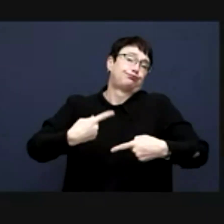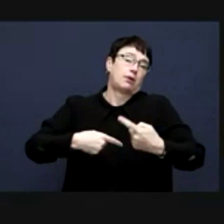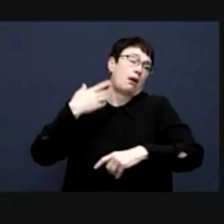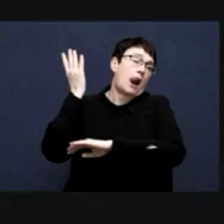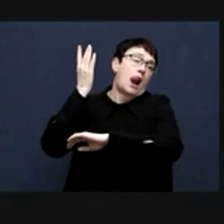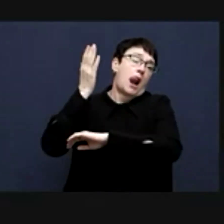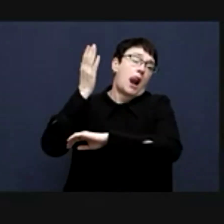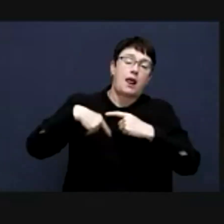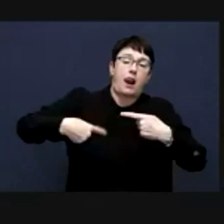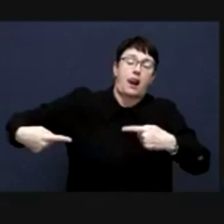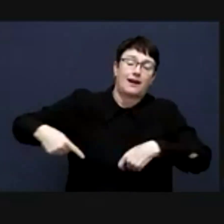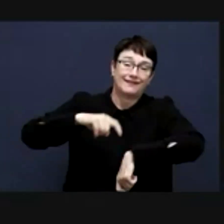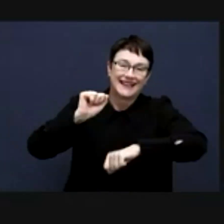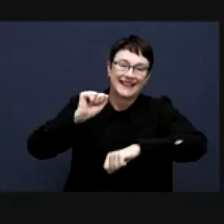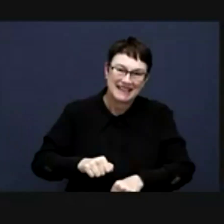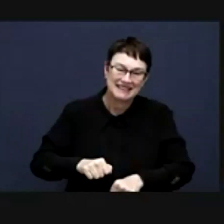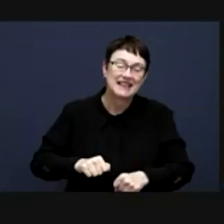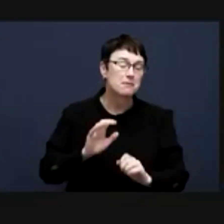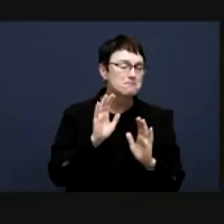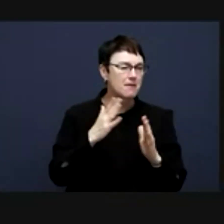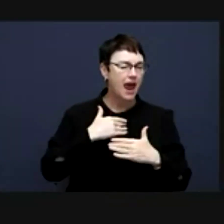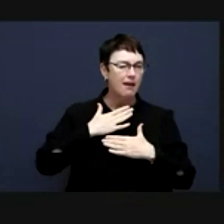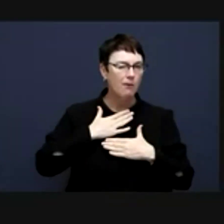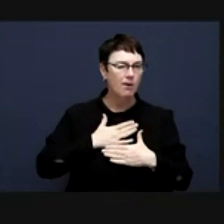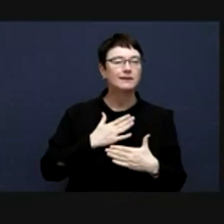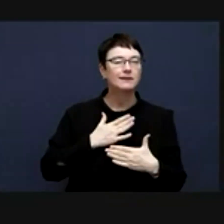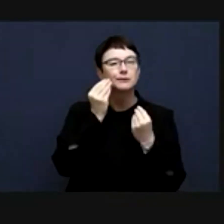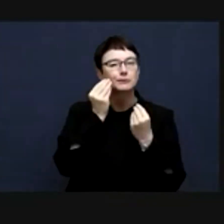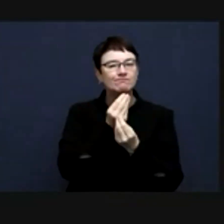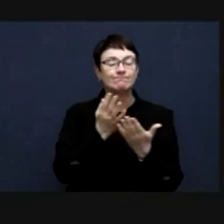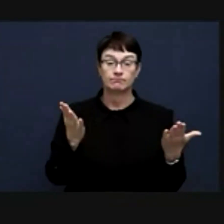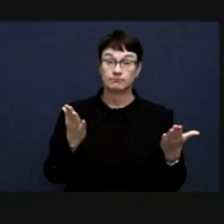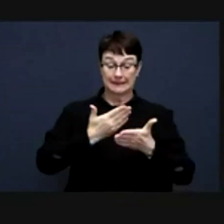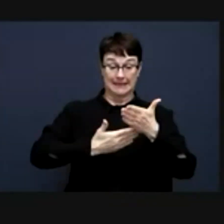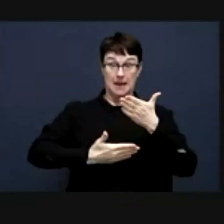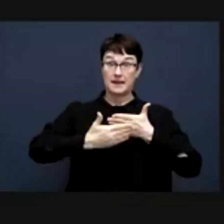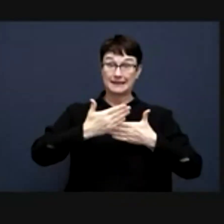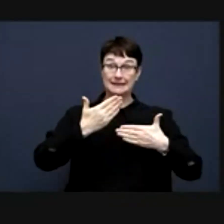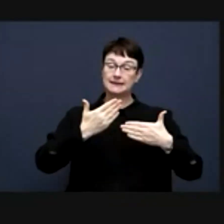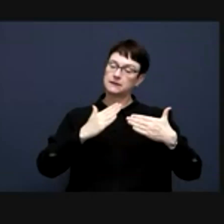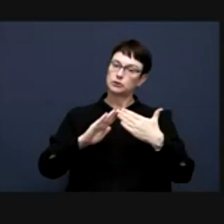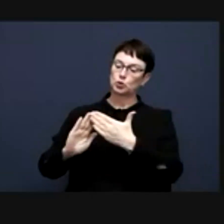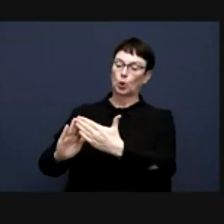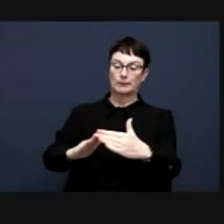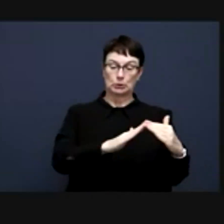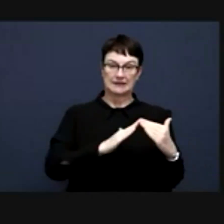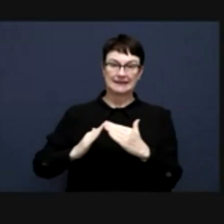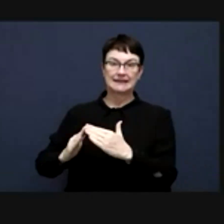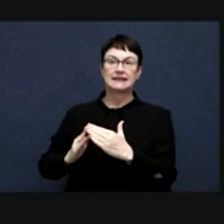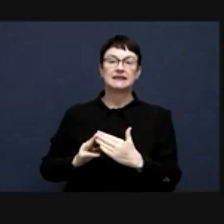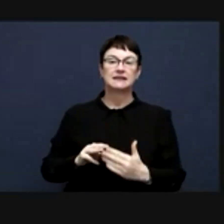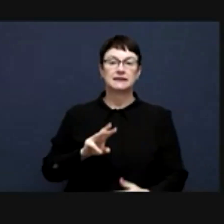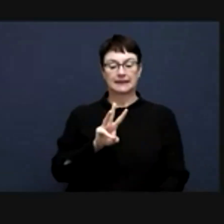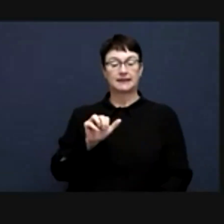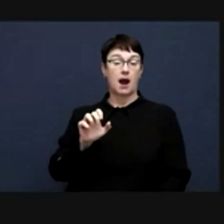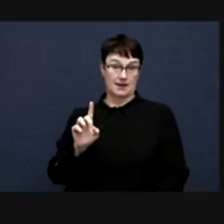like concerning this involvement of the disability community in the implementation of the Web Accessibility Directive,